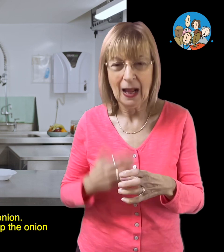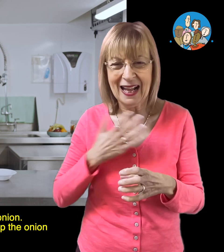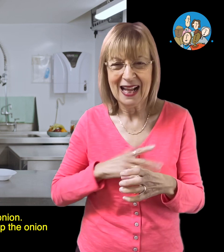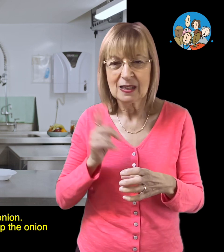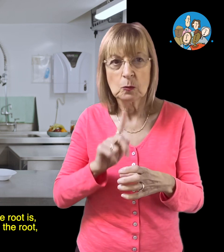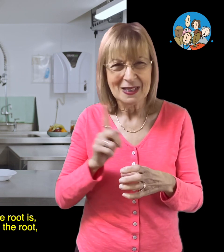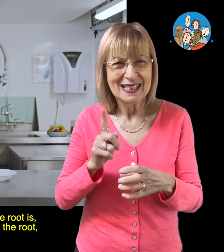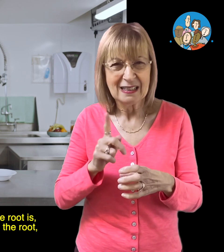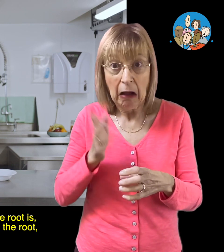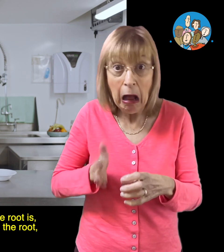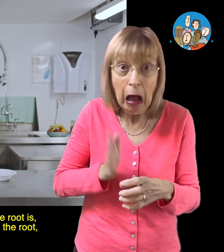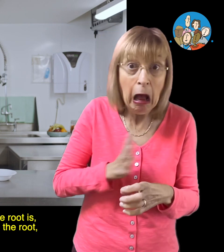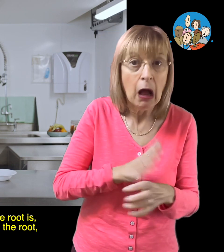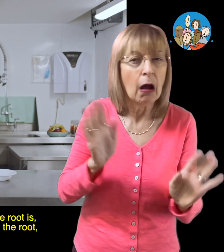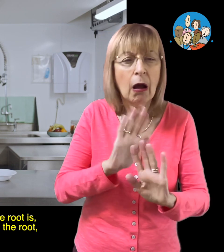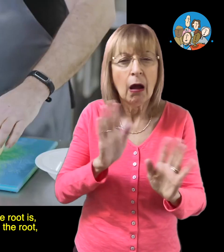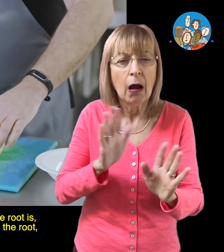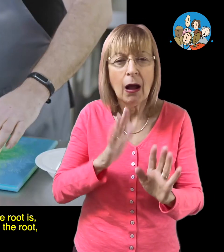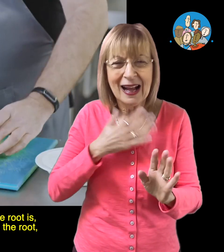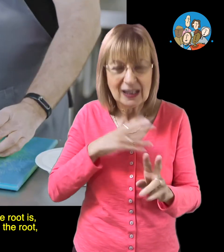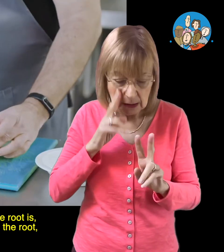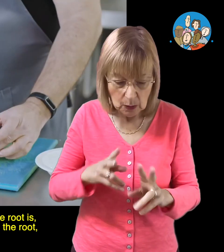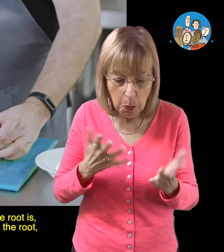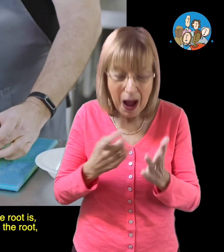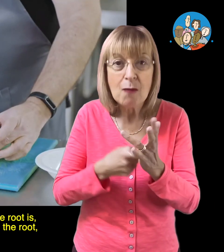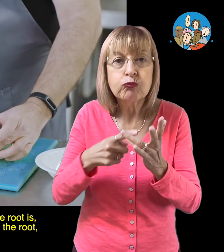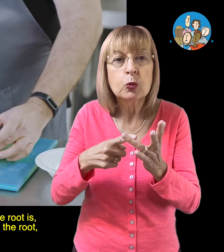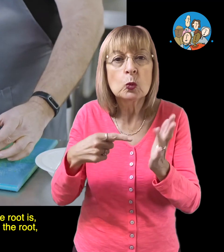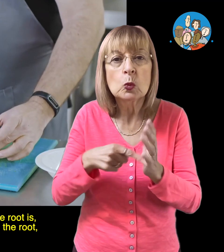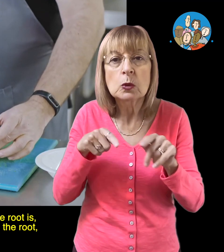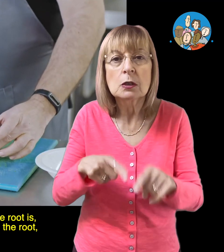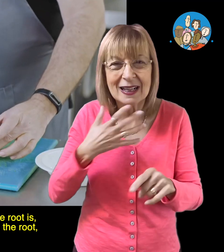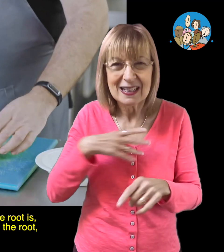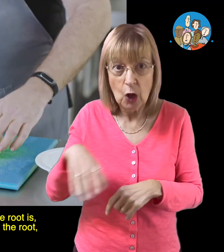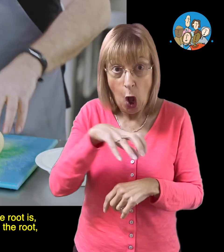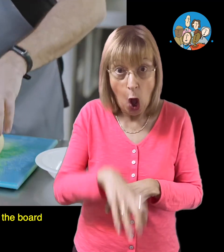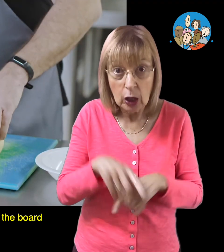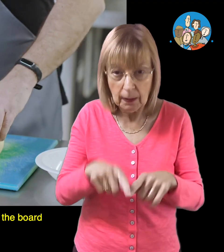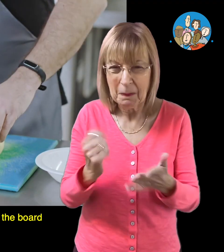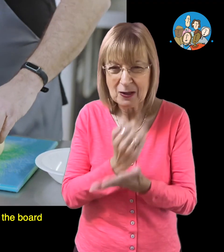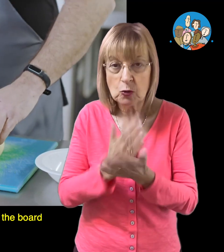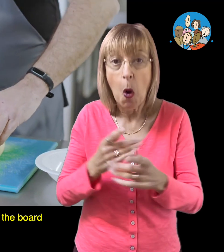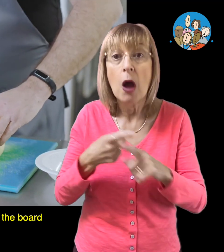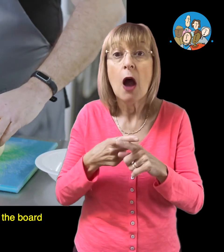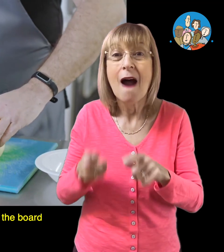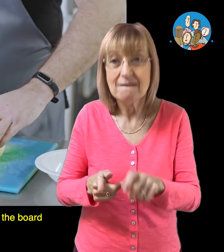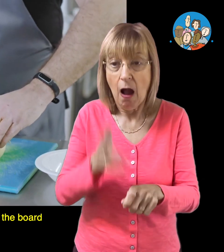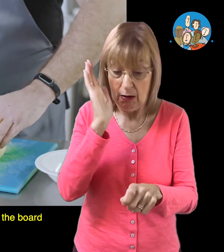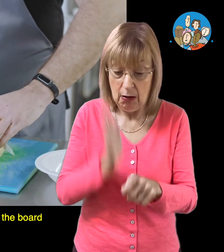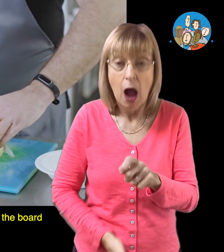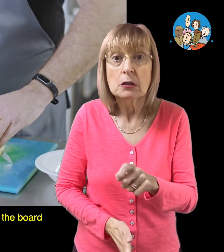the onion, and then what I do is literally look at where the root is, and I'm going to put the knife halfway through the root, and I'm just going to